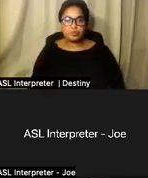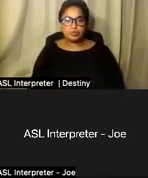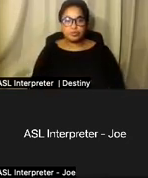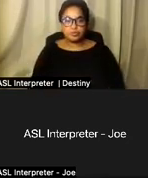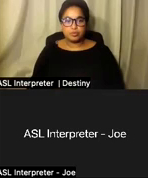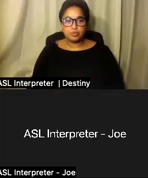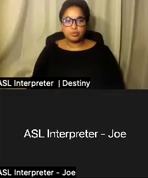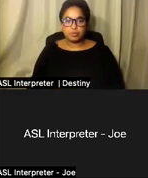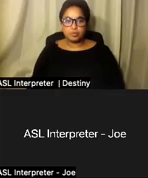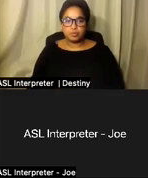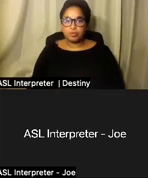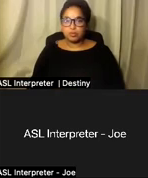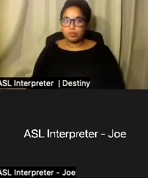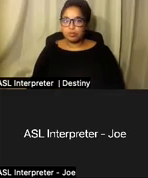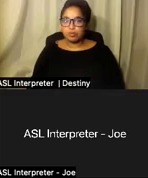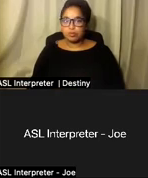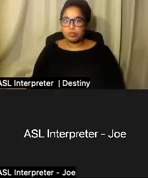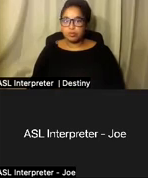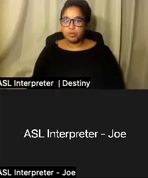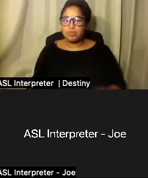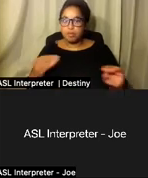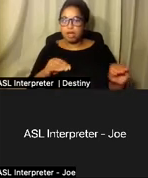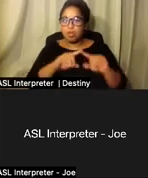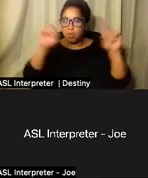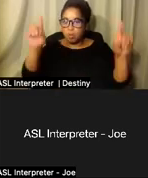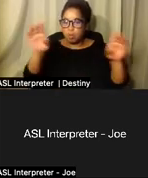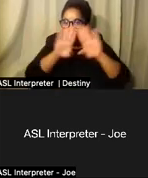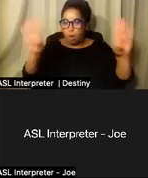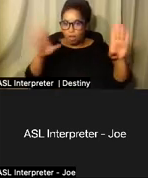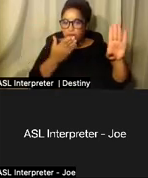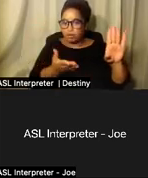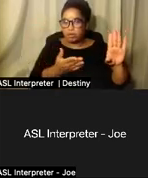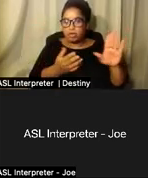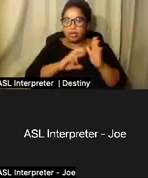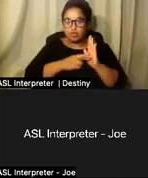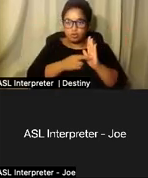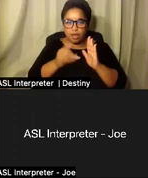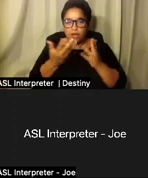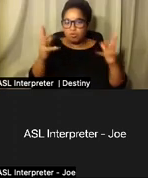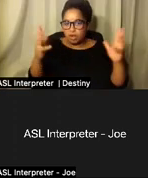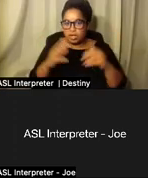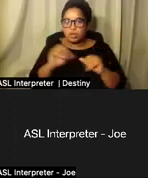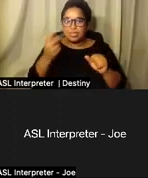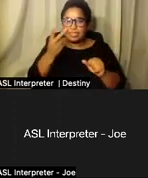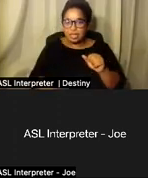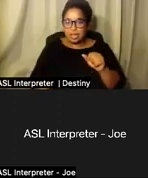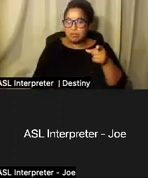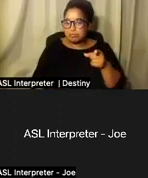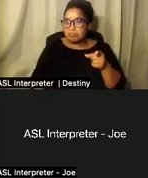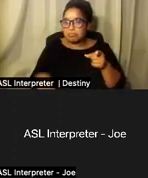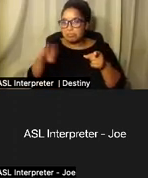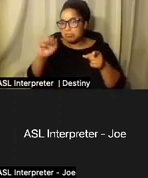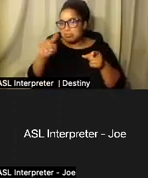We've kind of located that in the wall here. And so I've gone ahead and screwed that in already, and you can see that maze design.